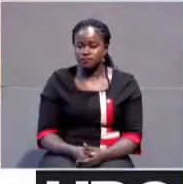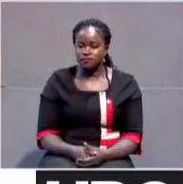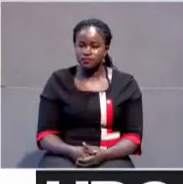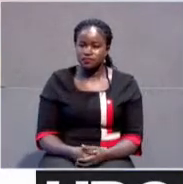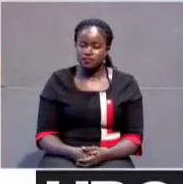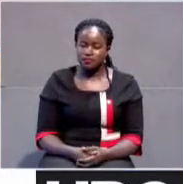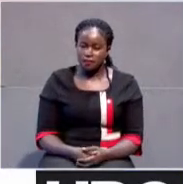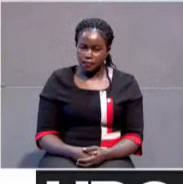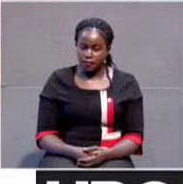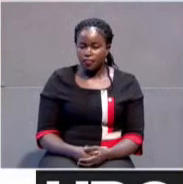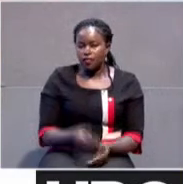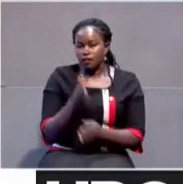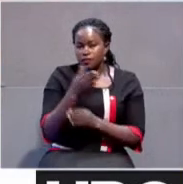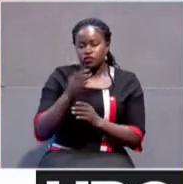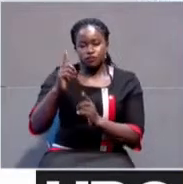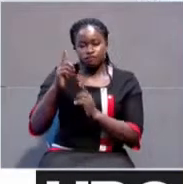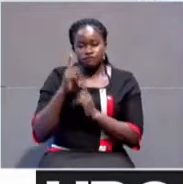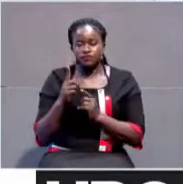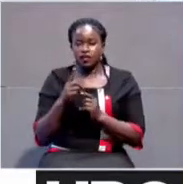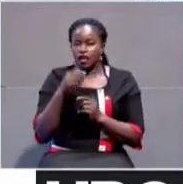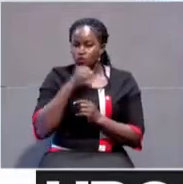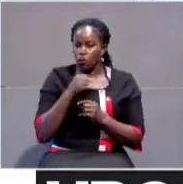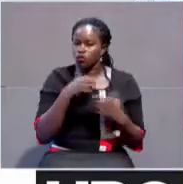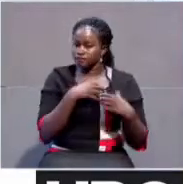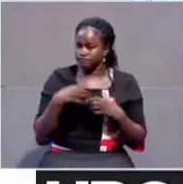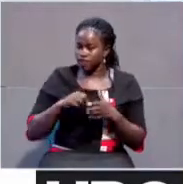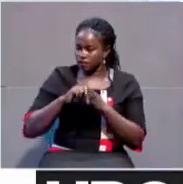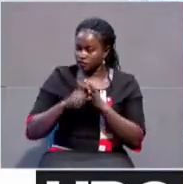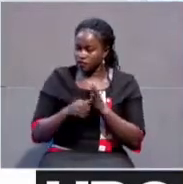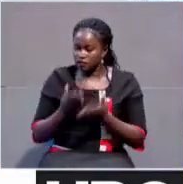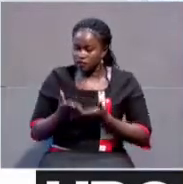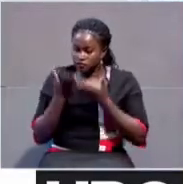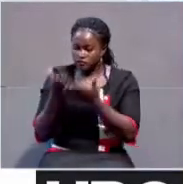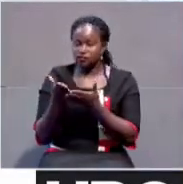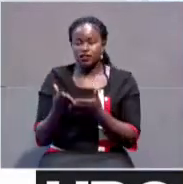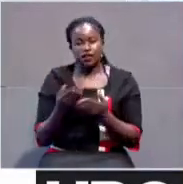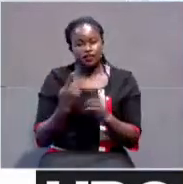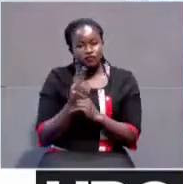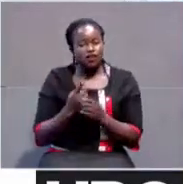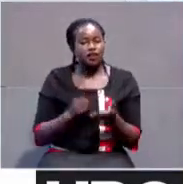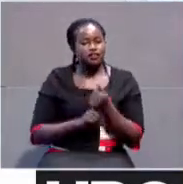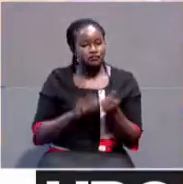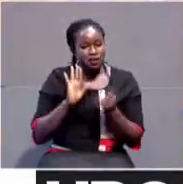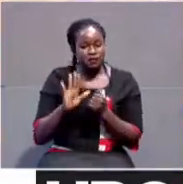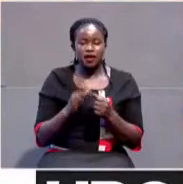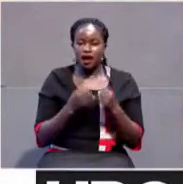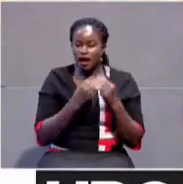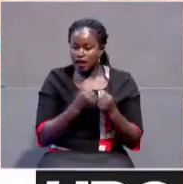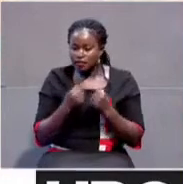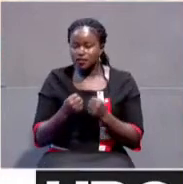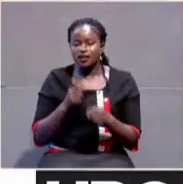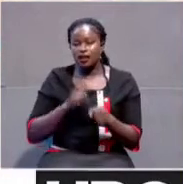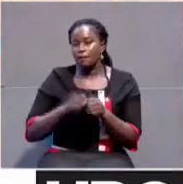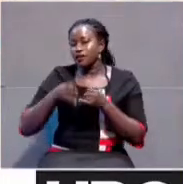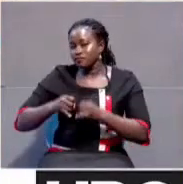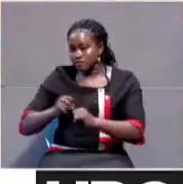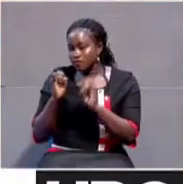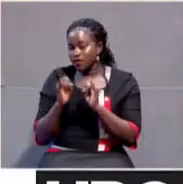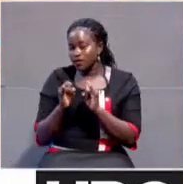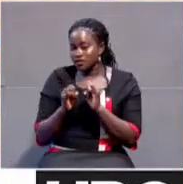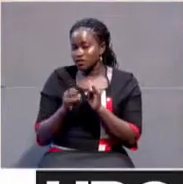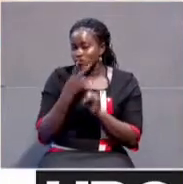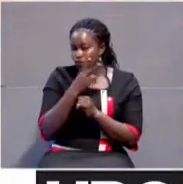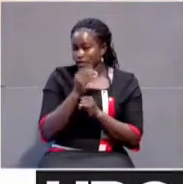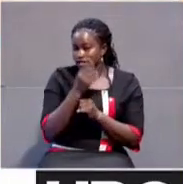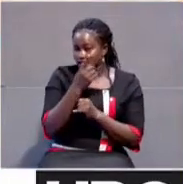Ministry of Defense and Veterans Affairs has presented its achievements challenges faced during the implementation of the